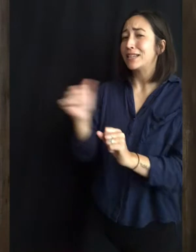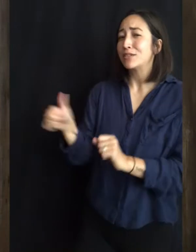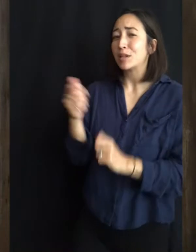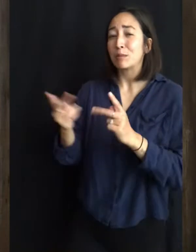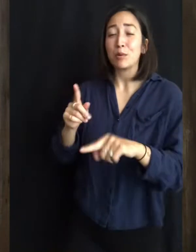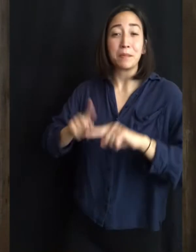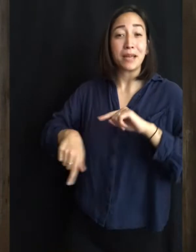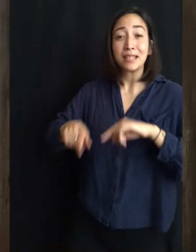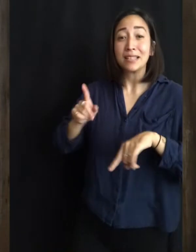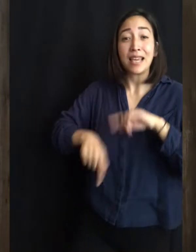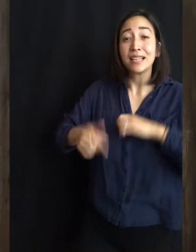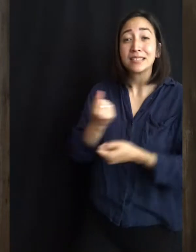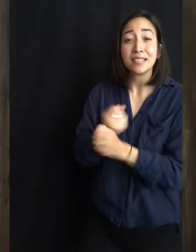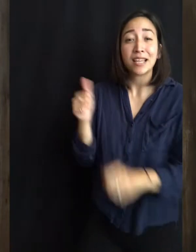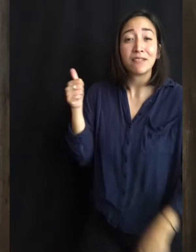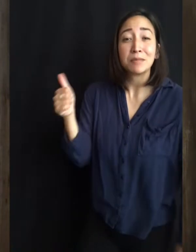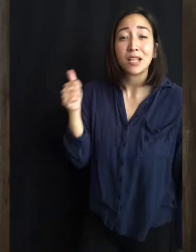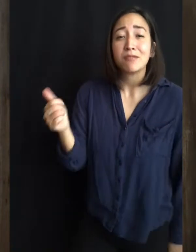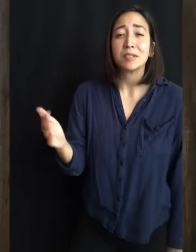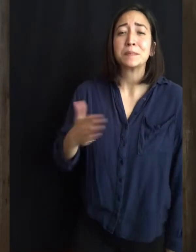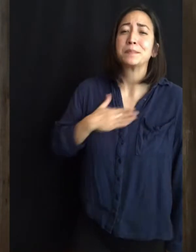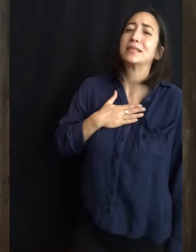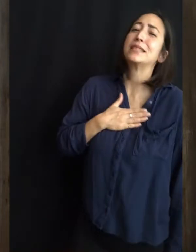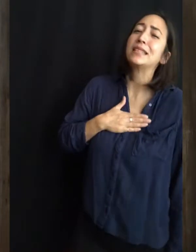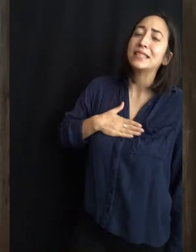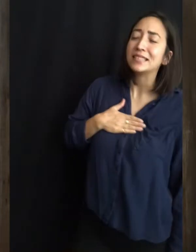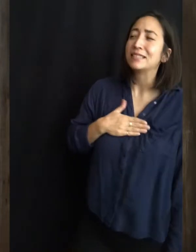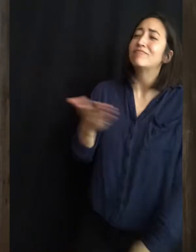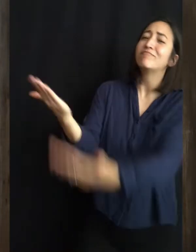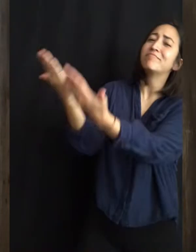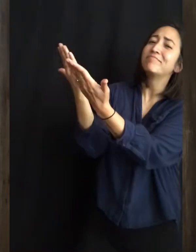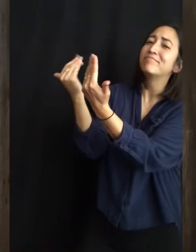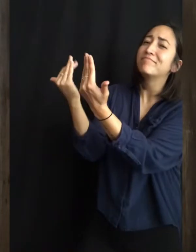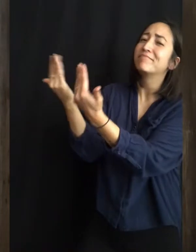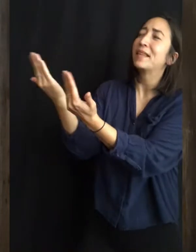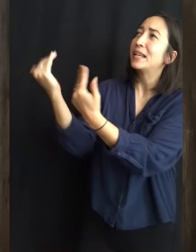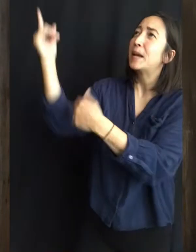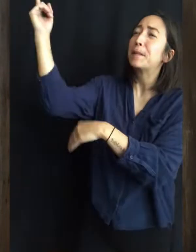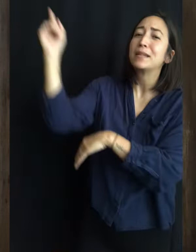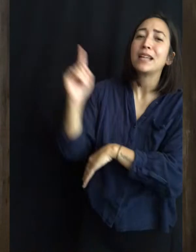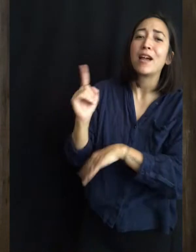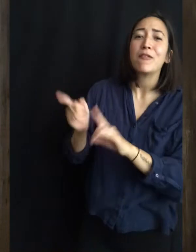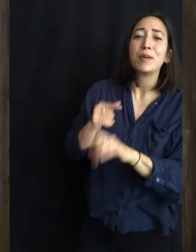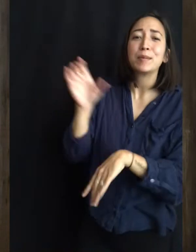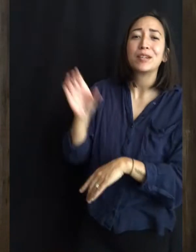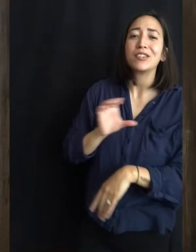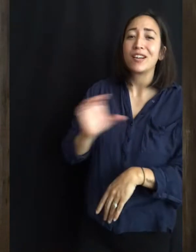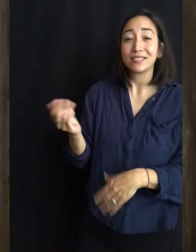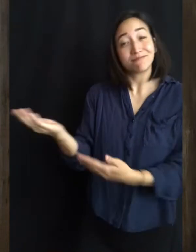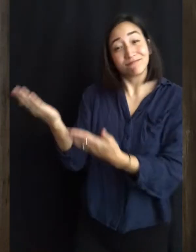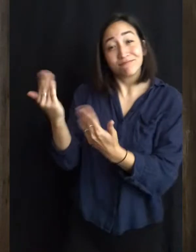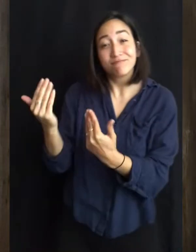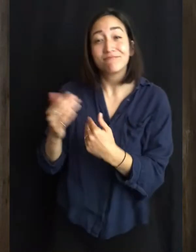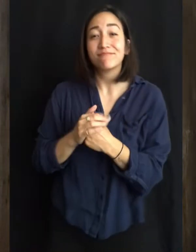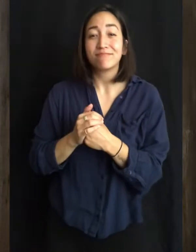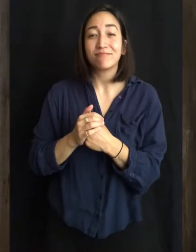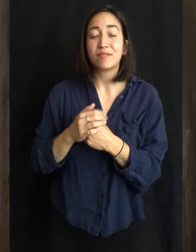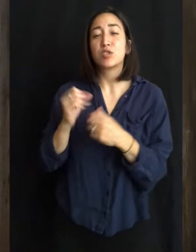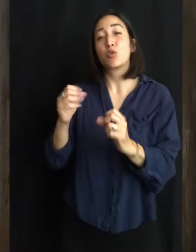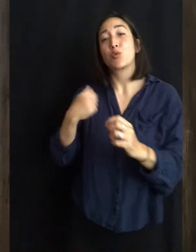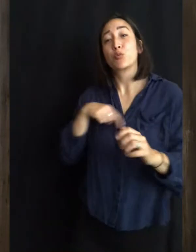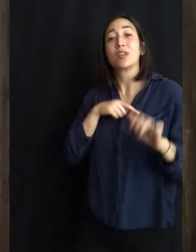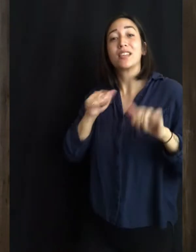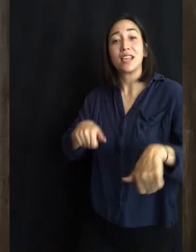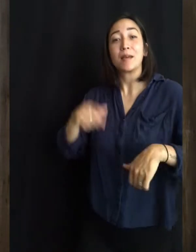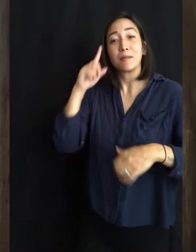save himself. Let the Christ, the King of Israel, come down from the cross, that we may see him